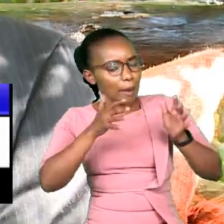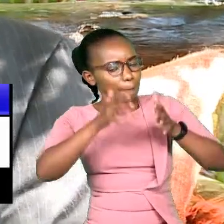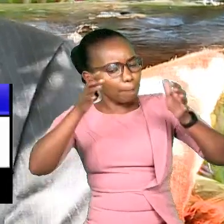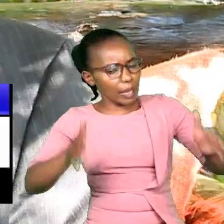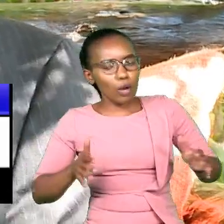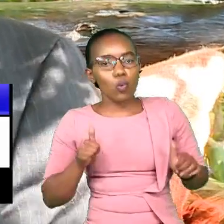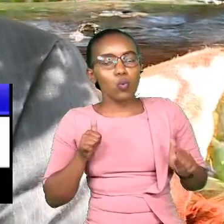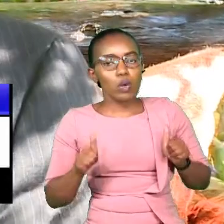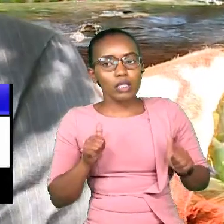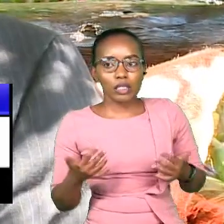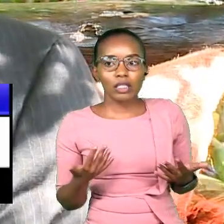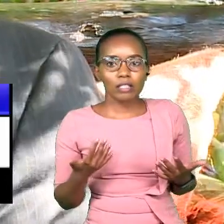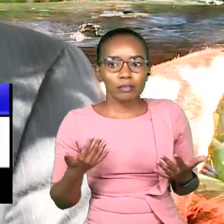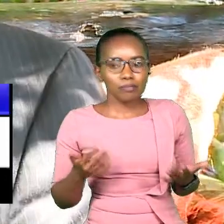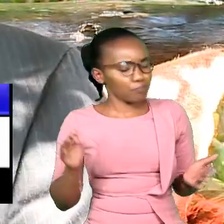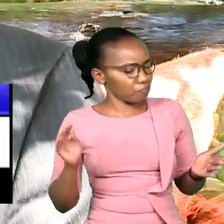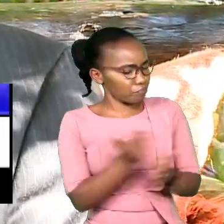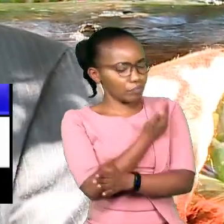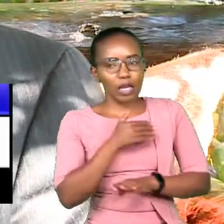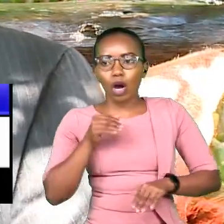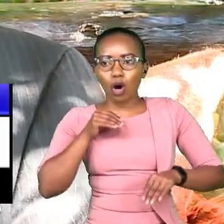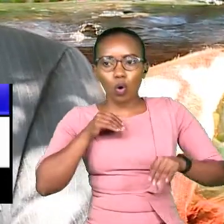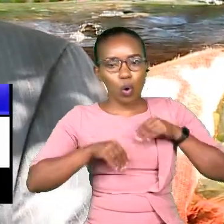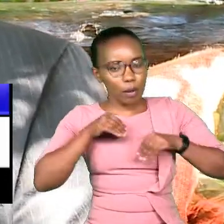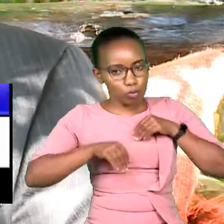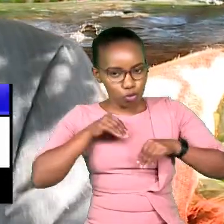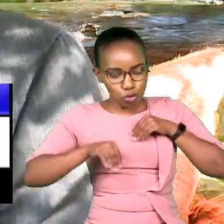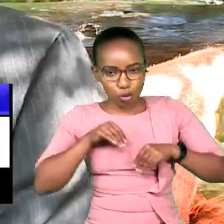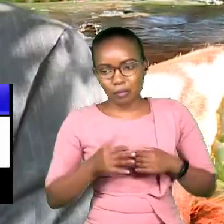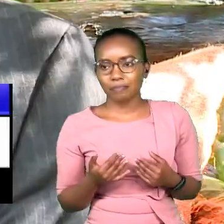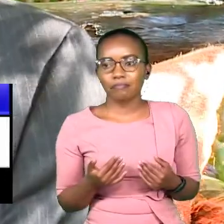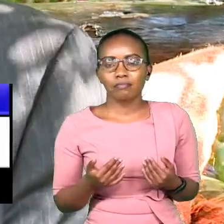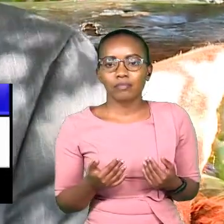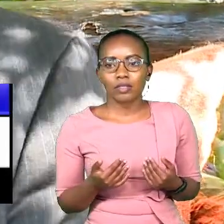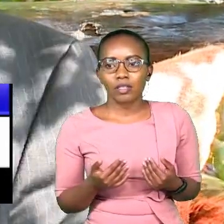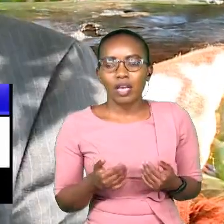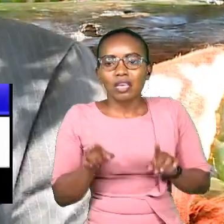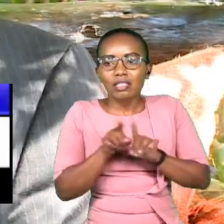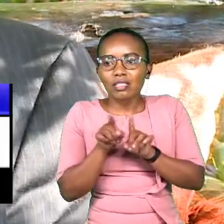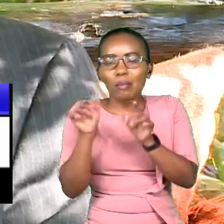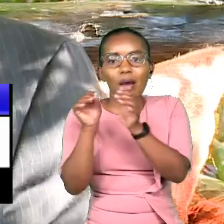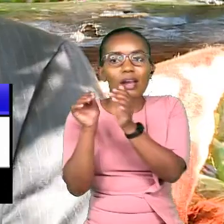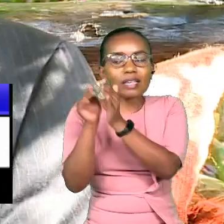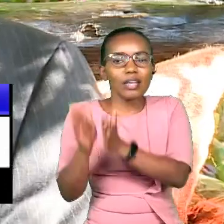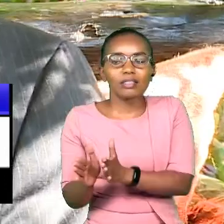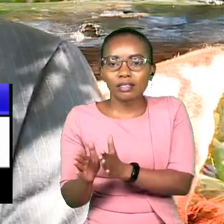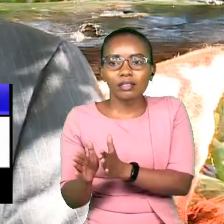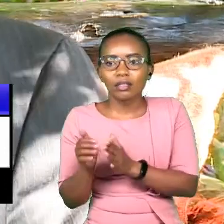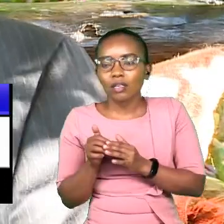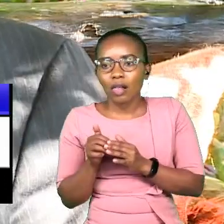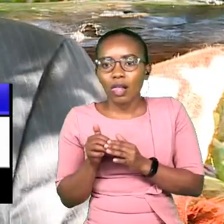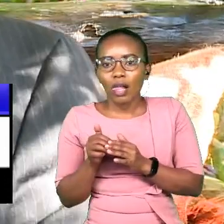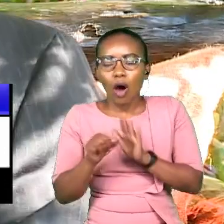table is a fight against corruption and impunity. That for sure is the one thing,